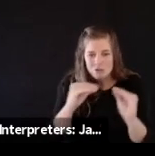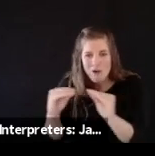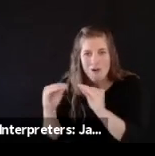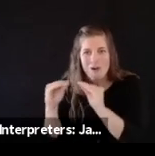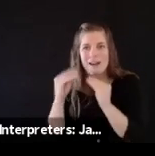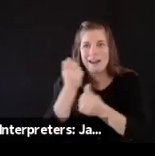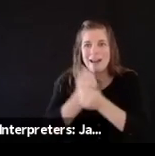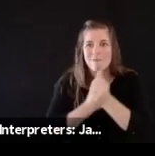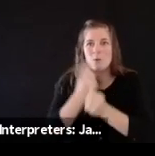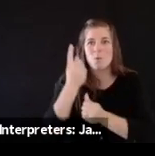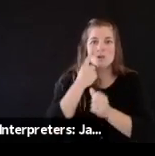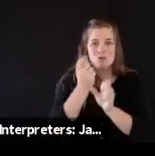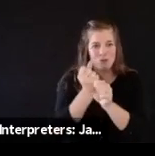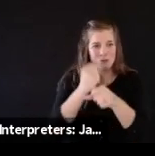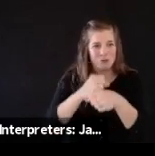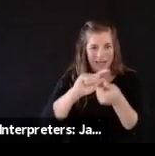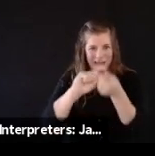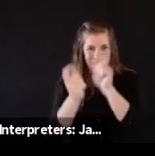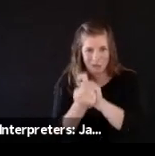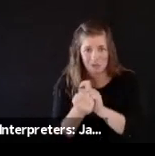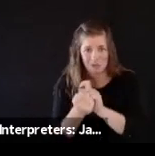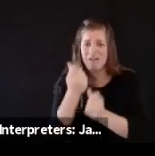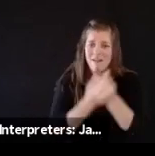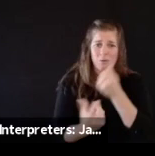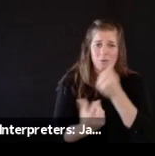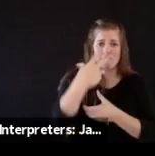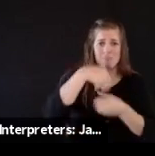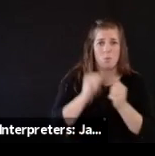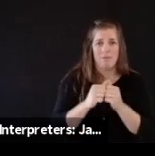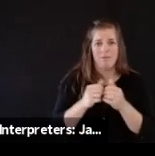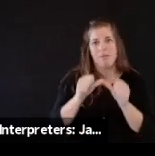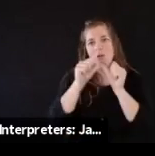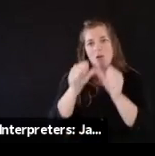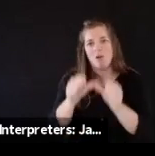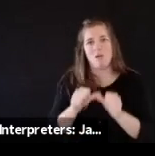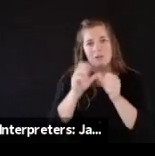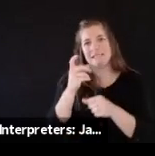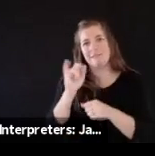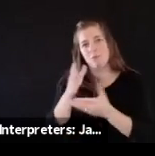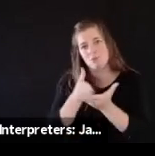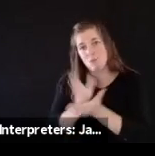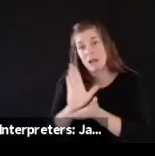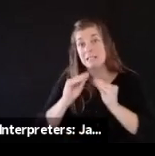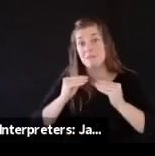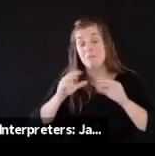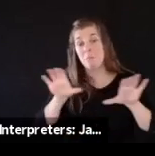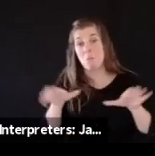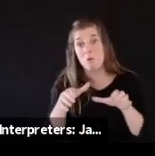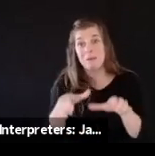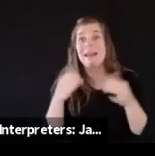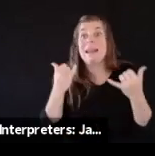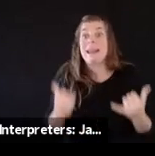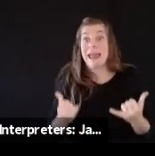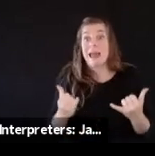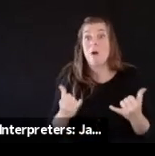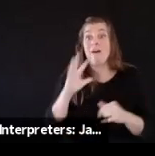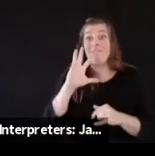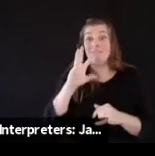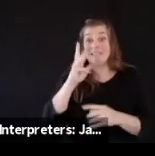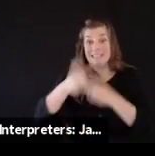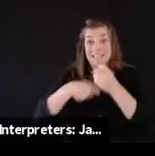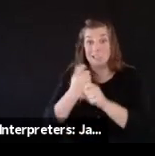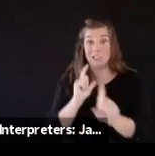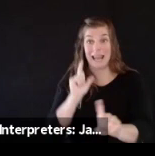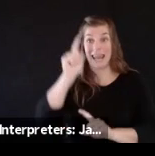change that would participate in the ongoing civil rights movement. Now, fast forward to 56 years, and Freedom